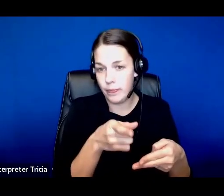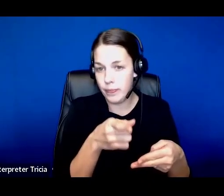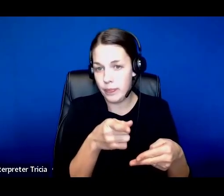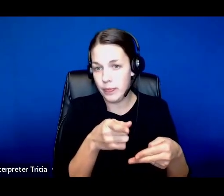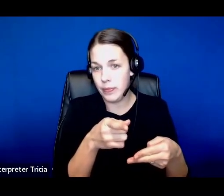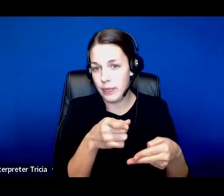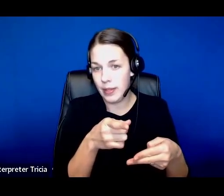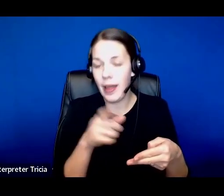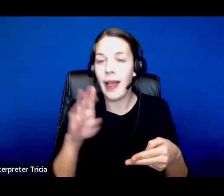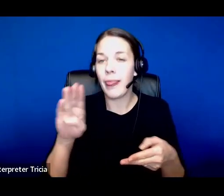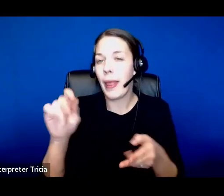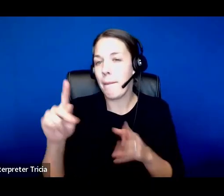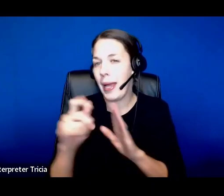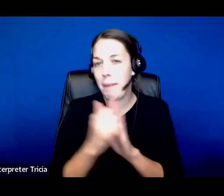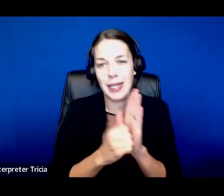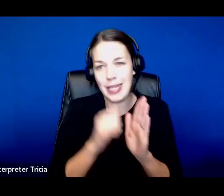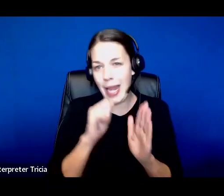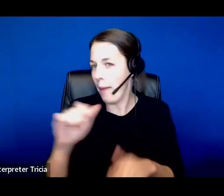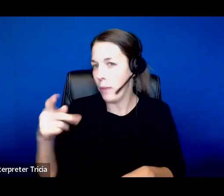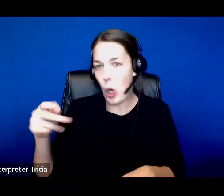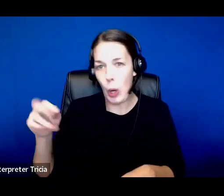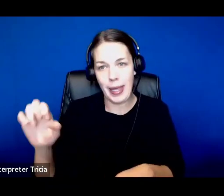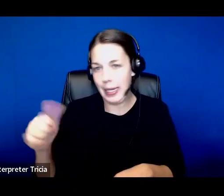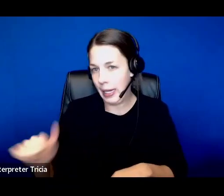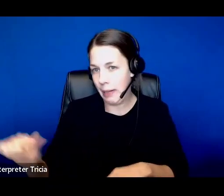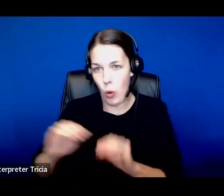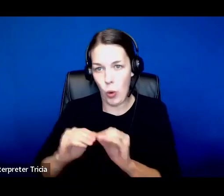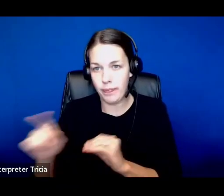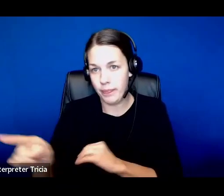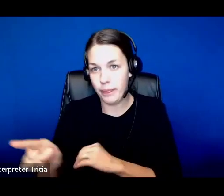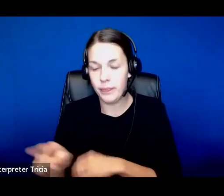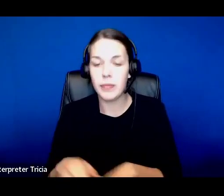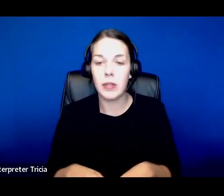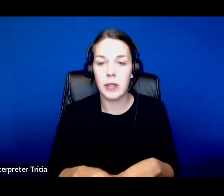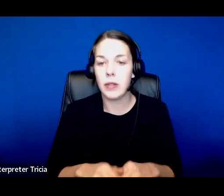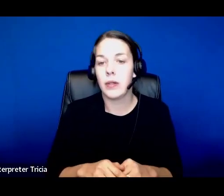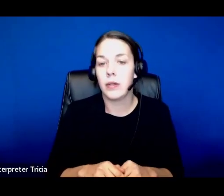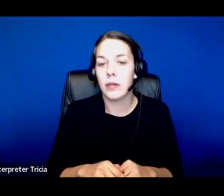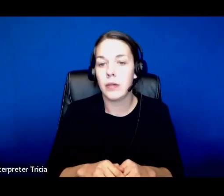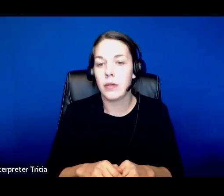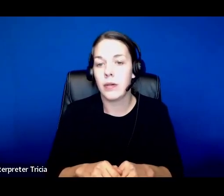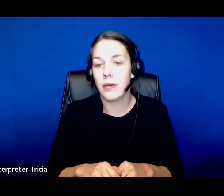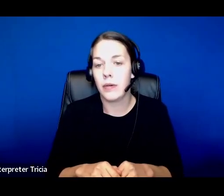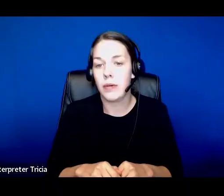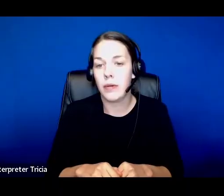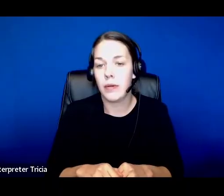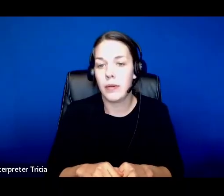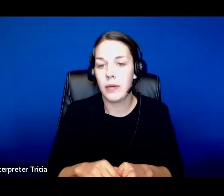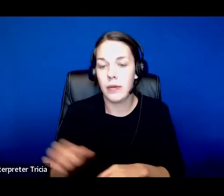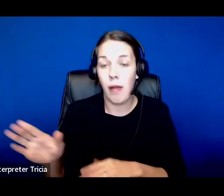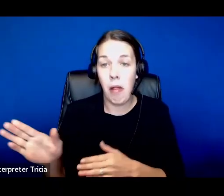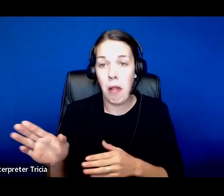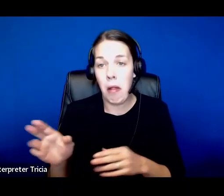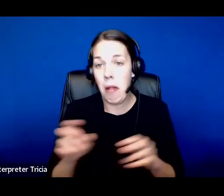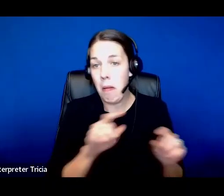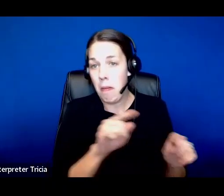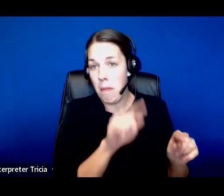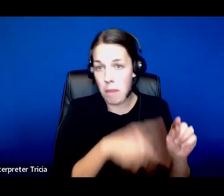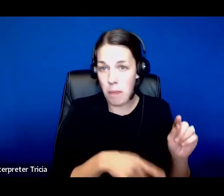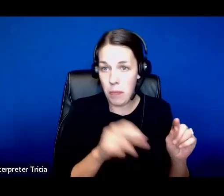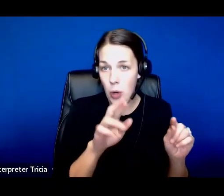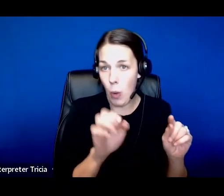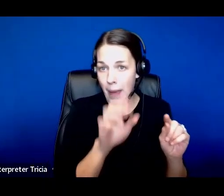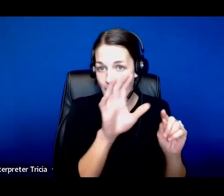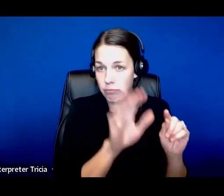puts that bank account in your non-probate state. So then if you just move things into your non-probate pile, you can